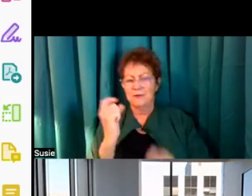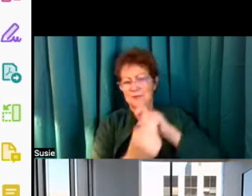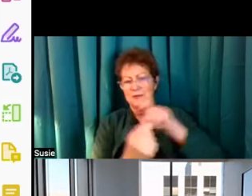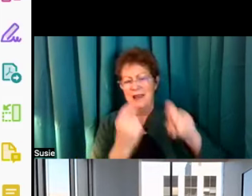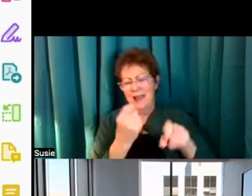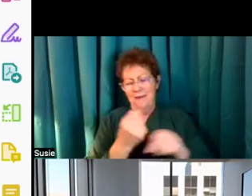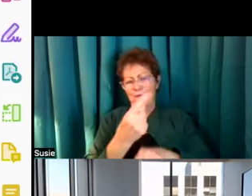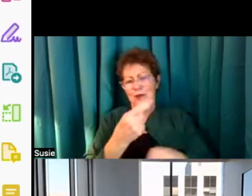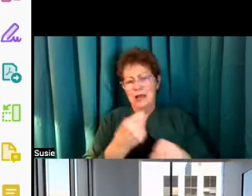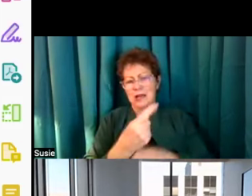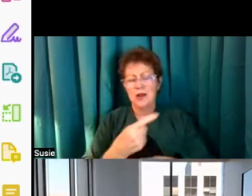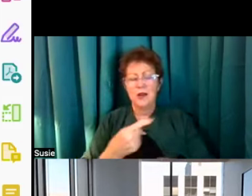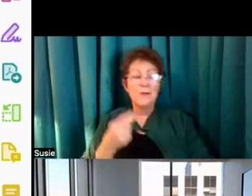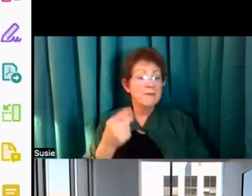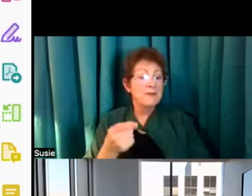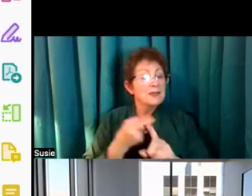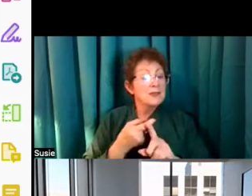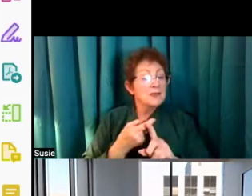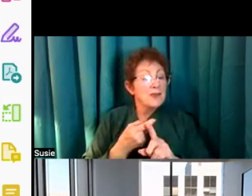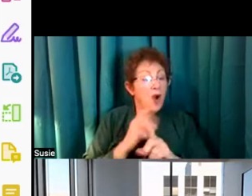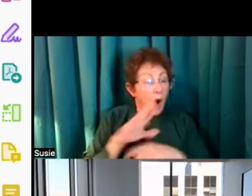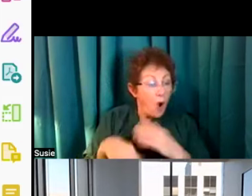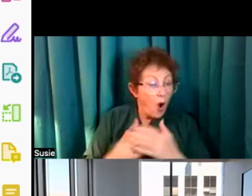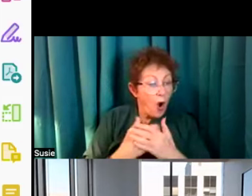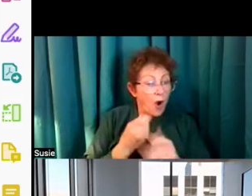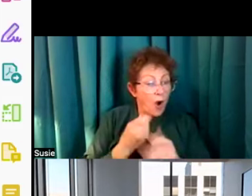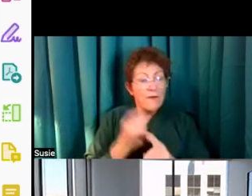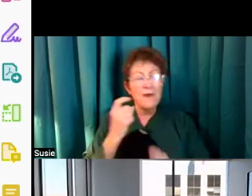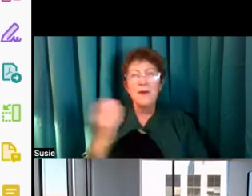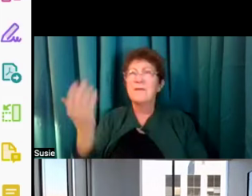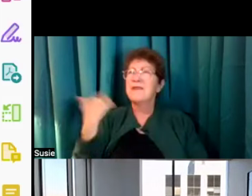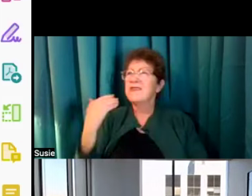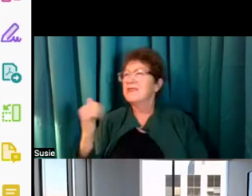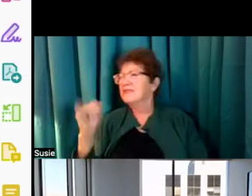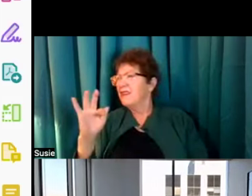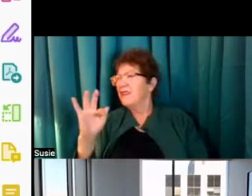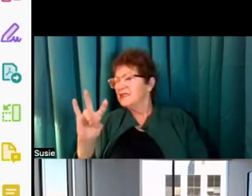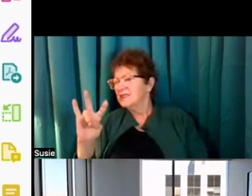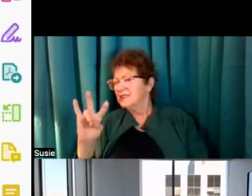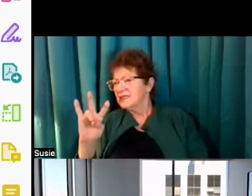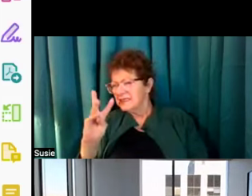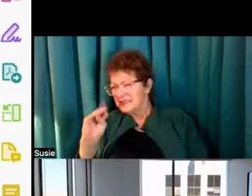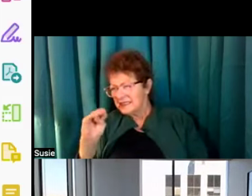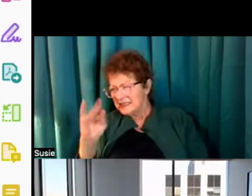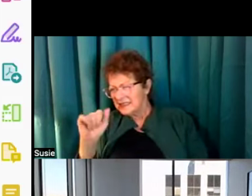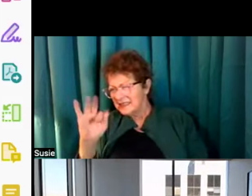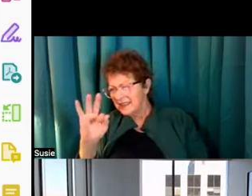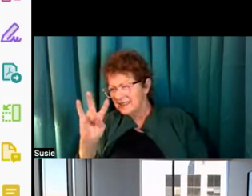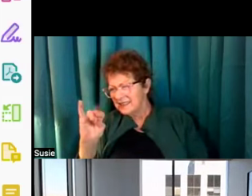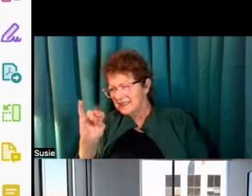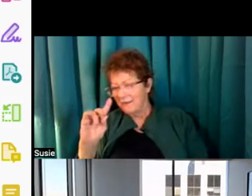year. And this all comes from back in, I believe it was the 60s or 70s when these rules were first put in place. The basic